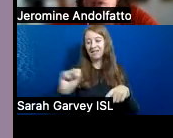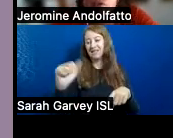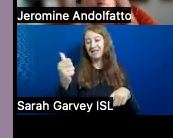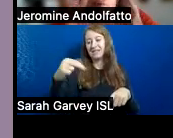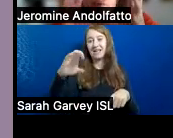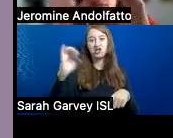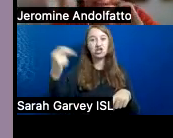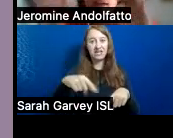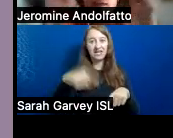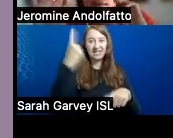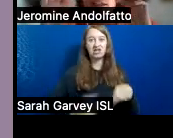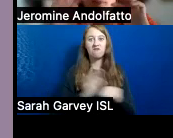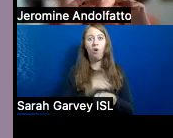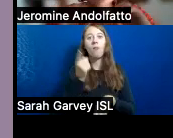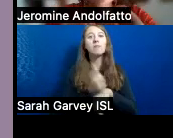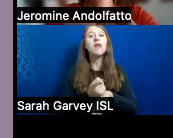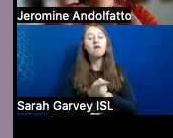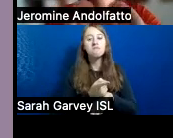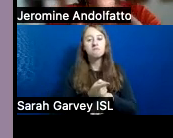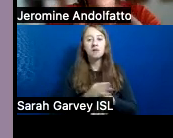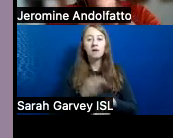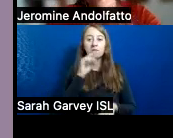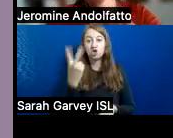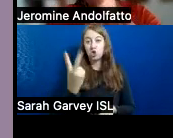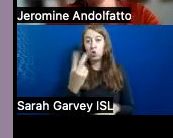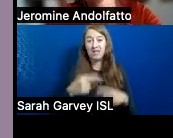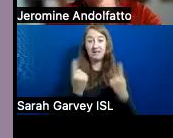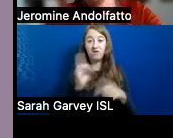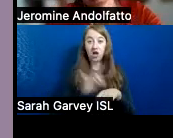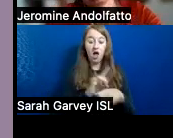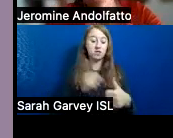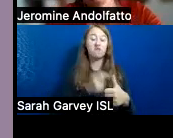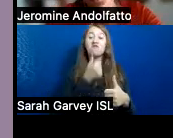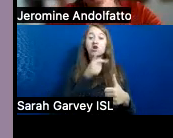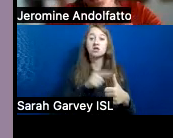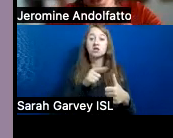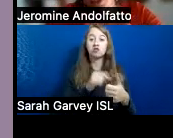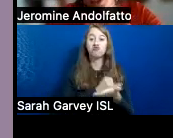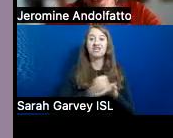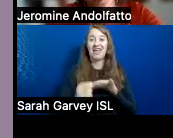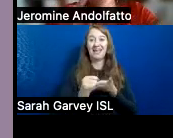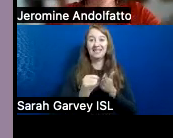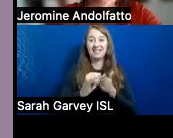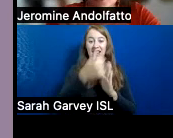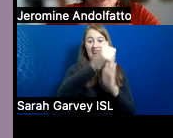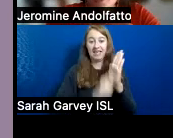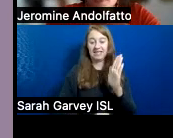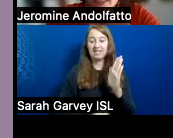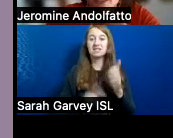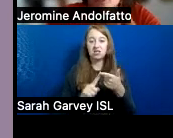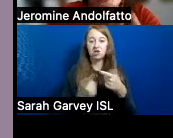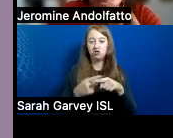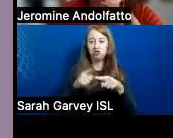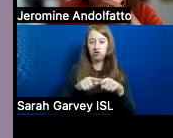have two big type of sanctions: rejection of the list and financial sanction. And I will get back to that a